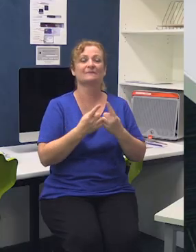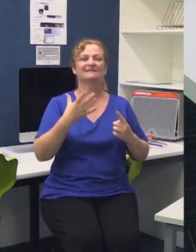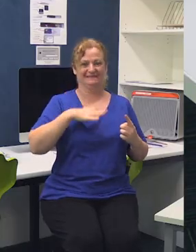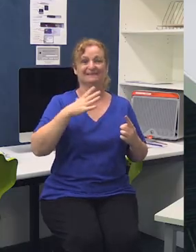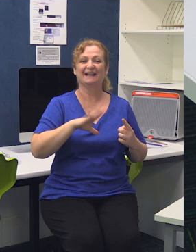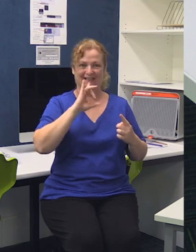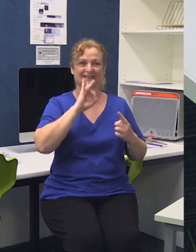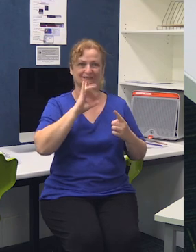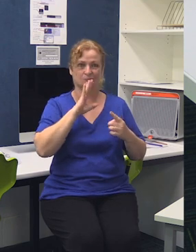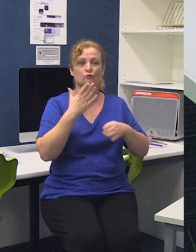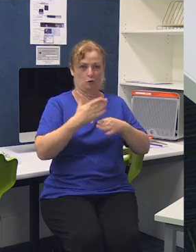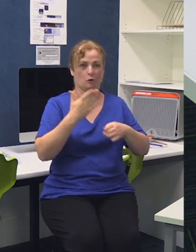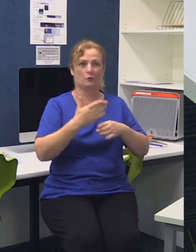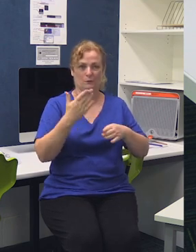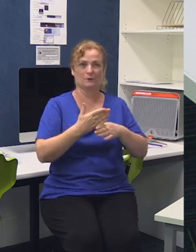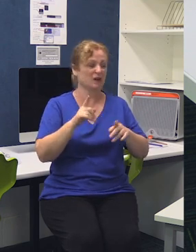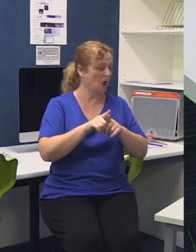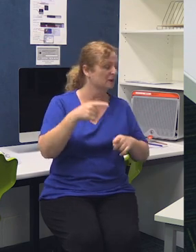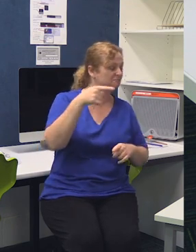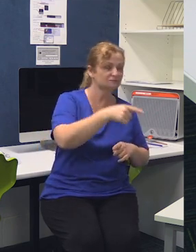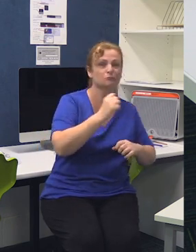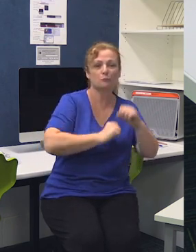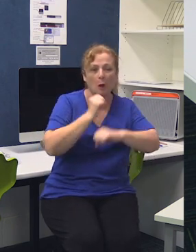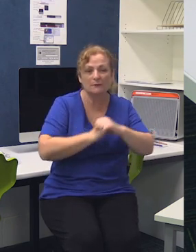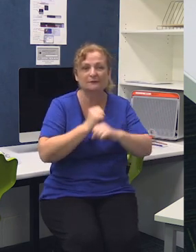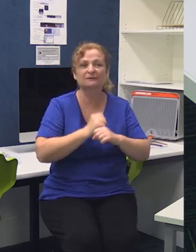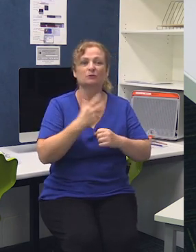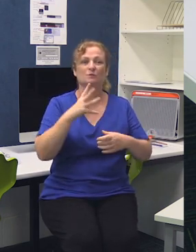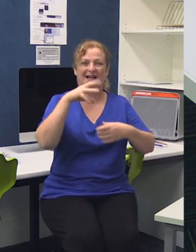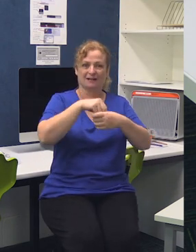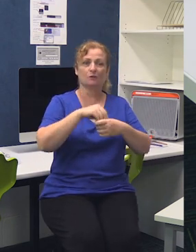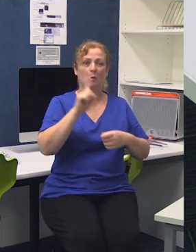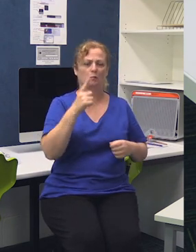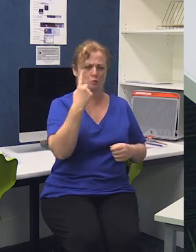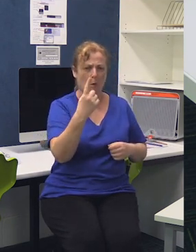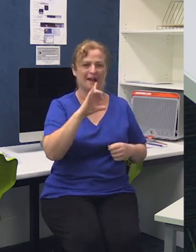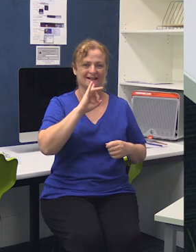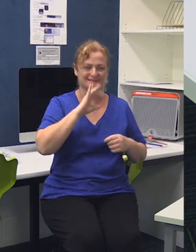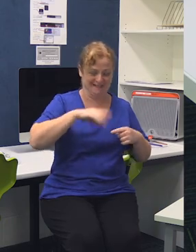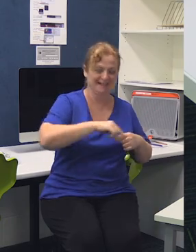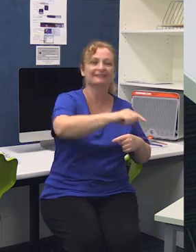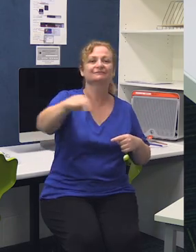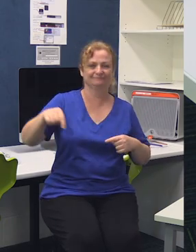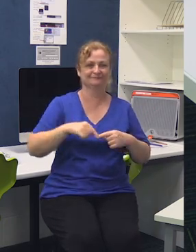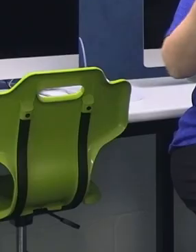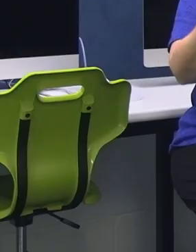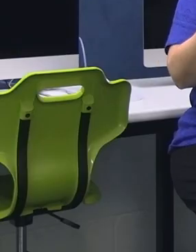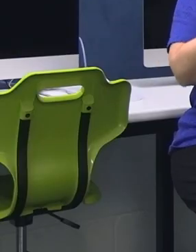to work, like this little motor, contains at least one electrical circuit to make it